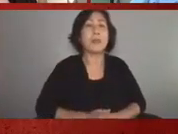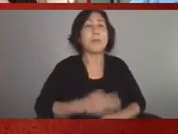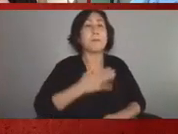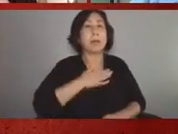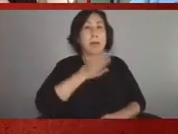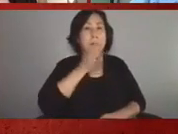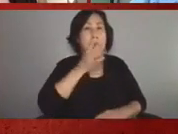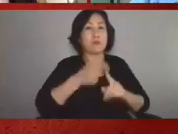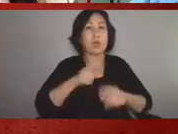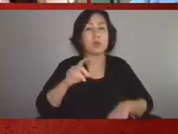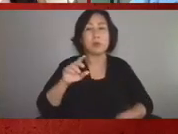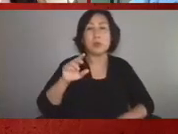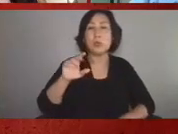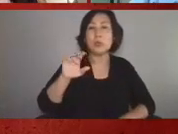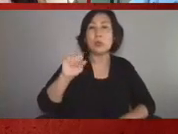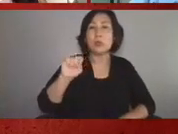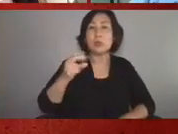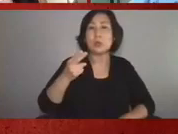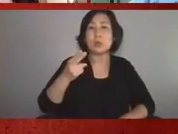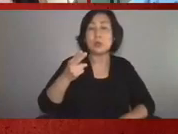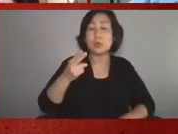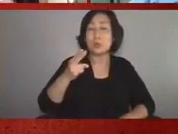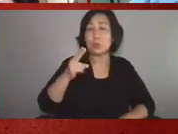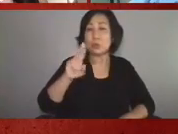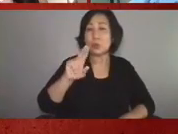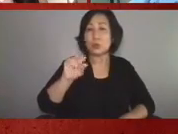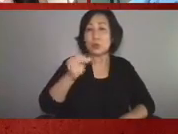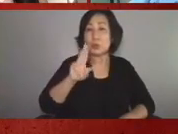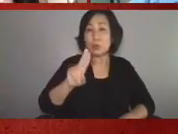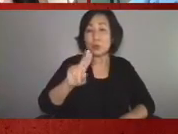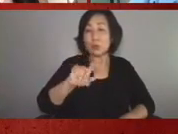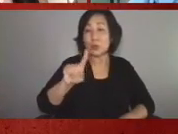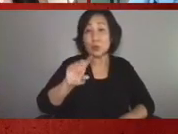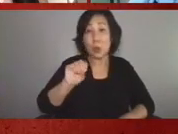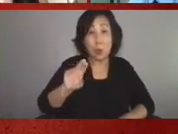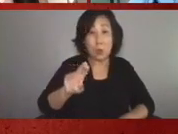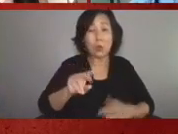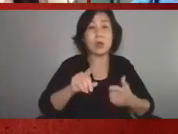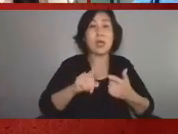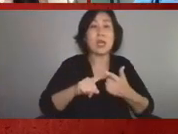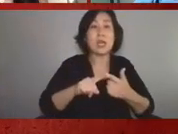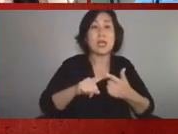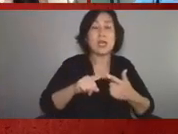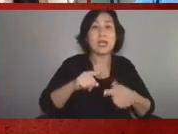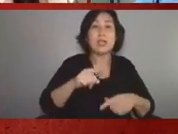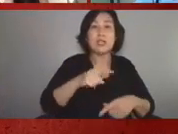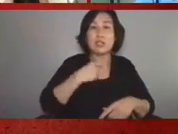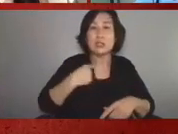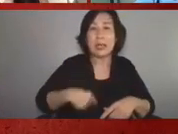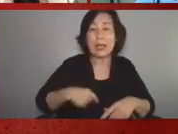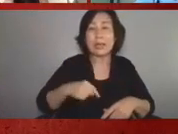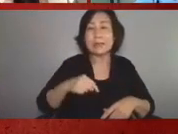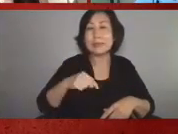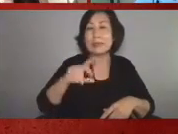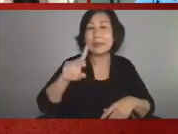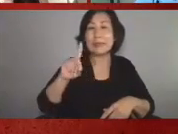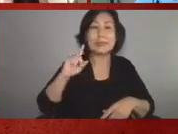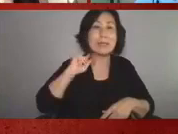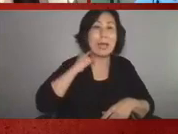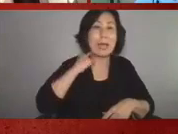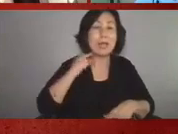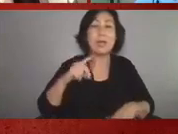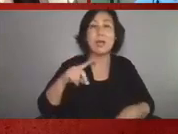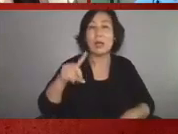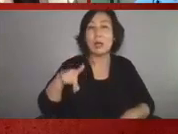mom is from Suzhou. Yeah. So she spoke Shanghainese, you know, really? Suzhou dialect and